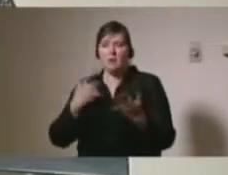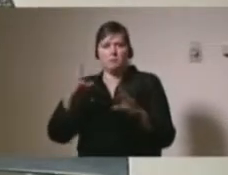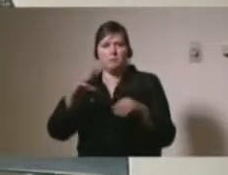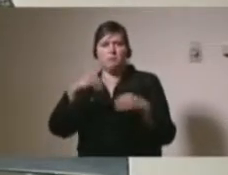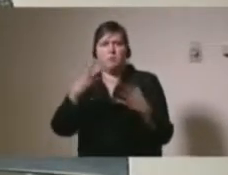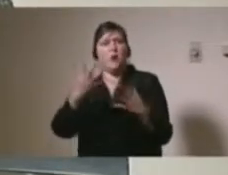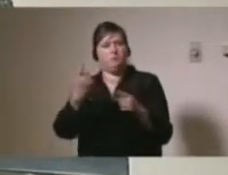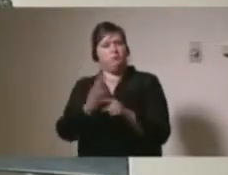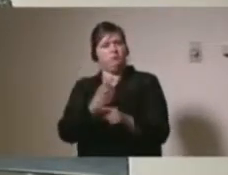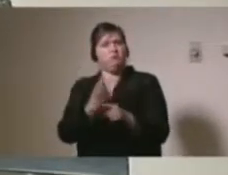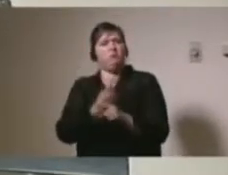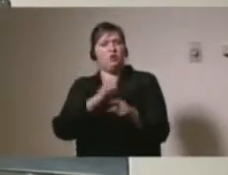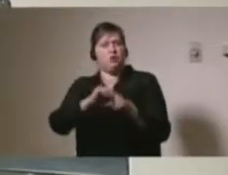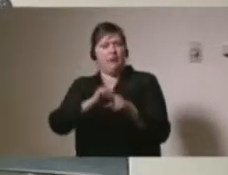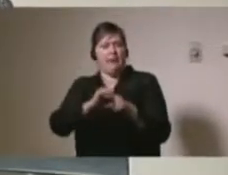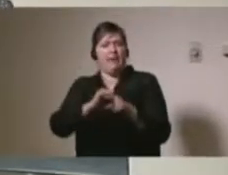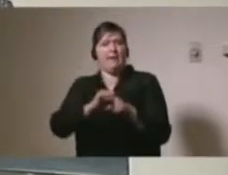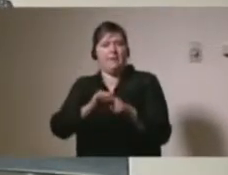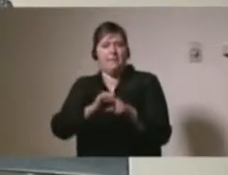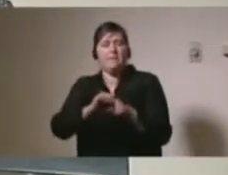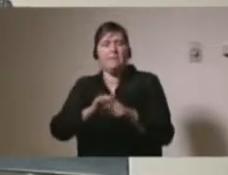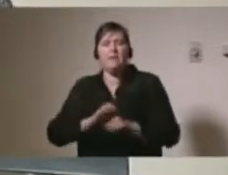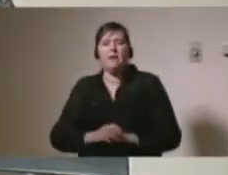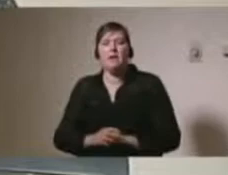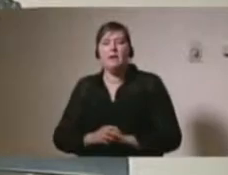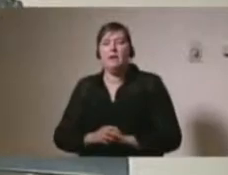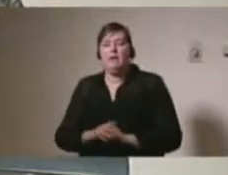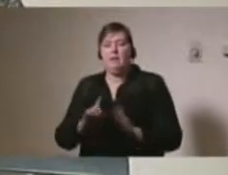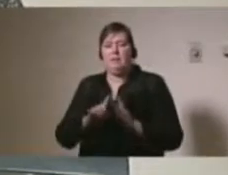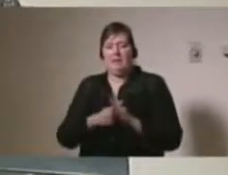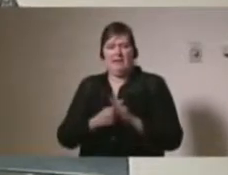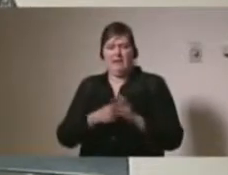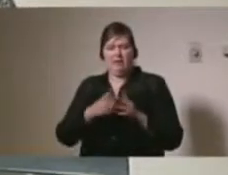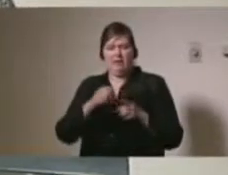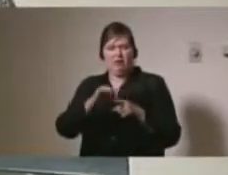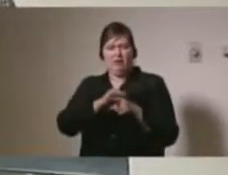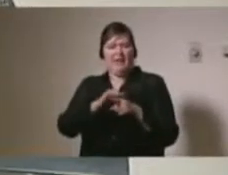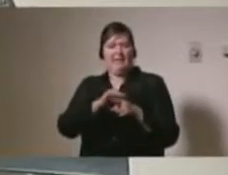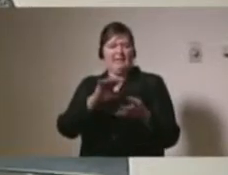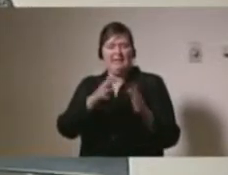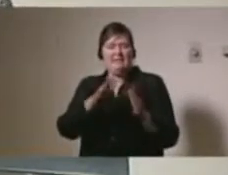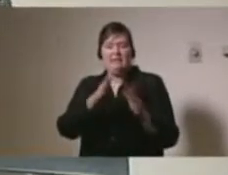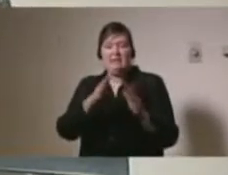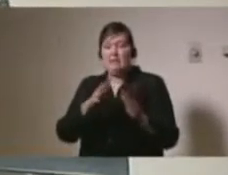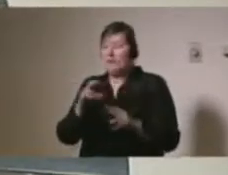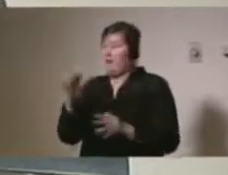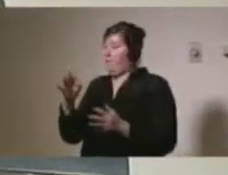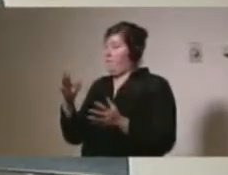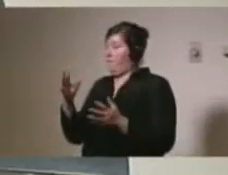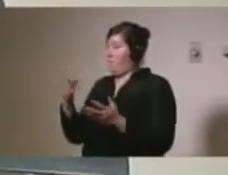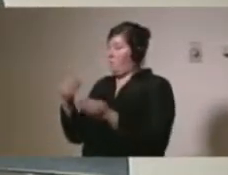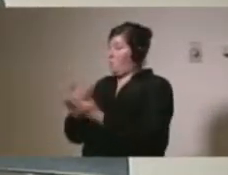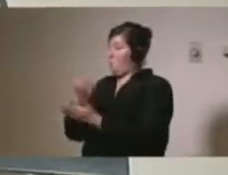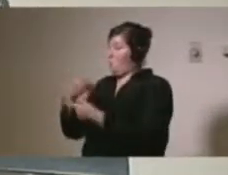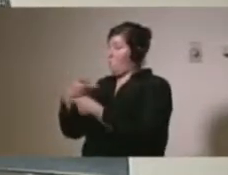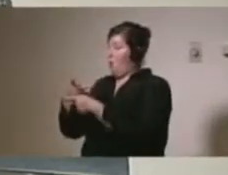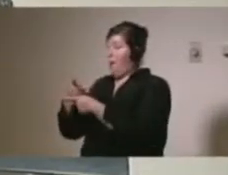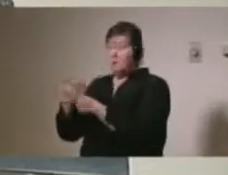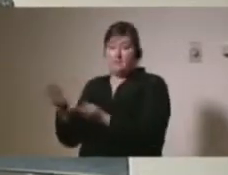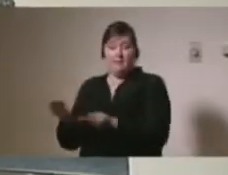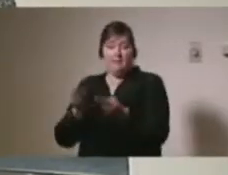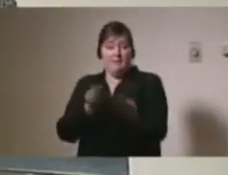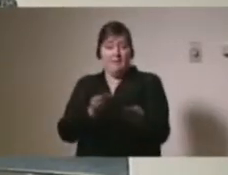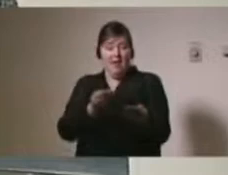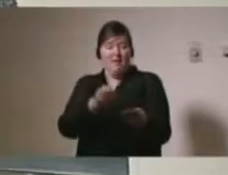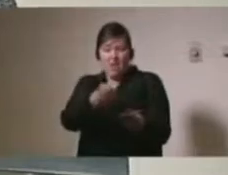We had difficulty training our people. For example, people had a new product to sell, and there was no training for